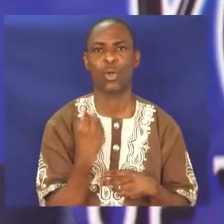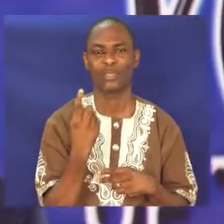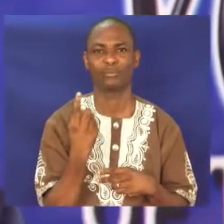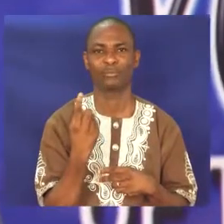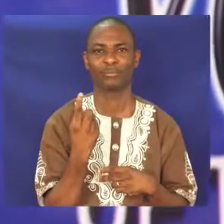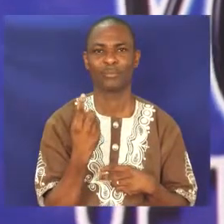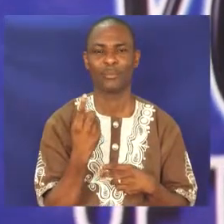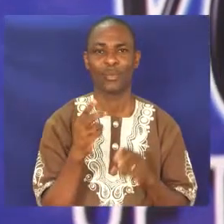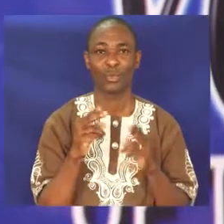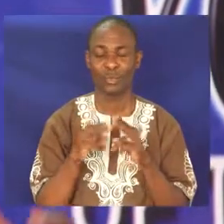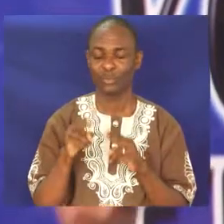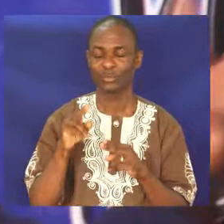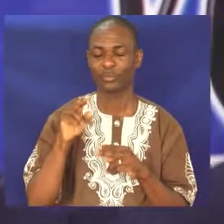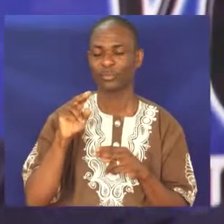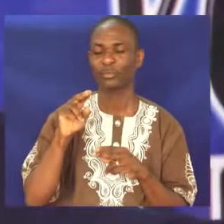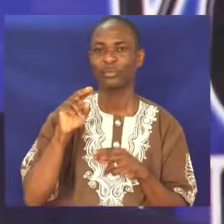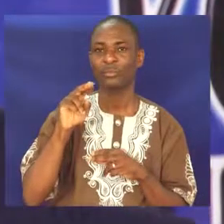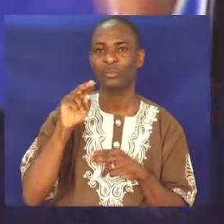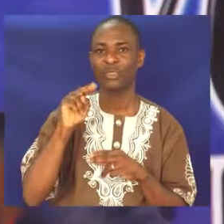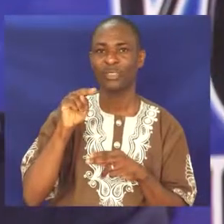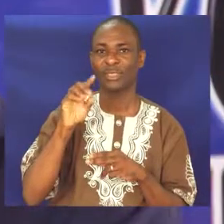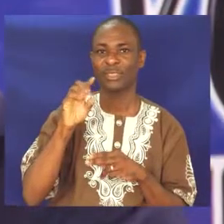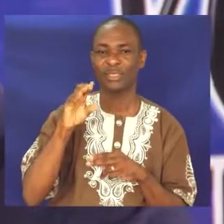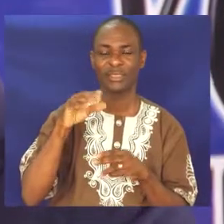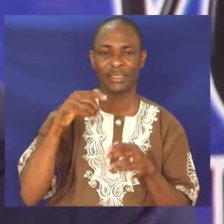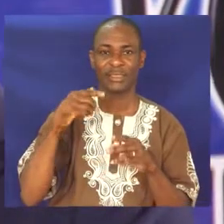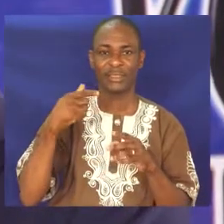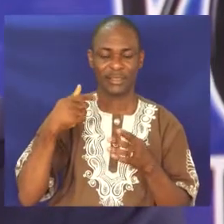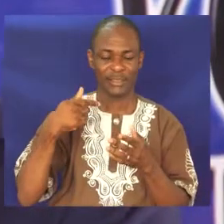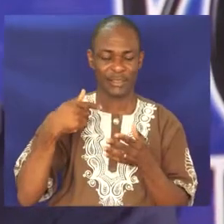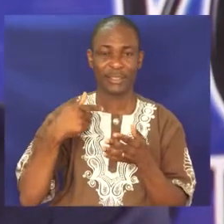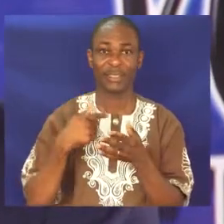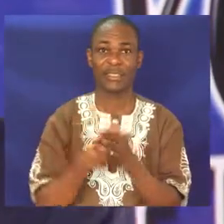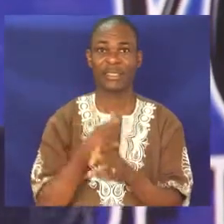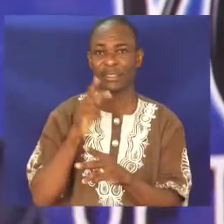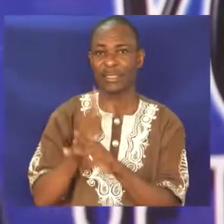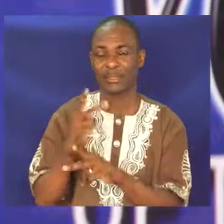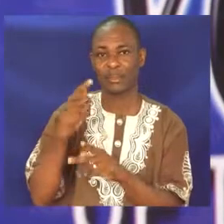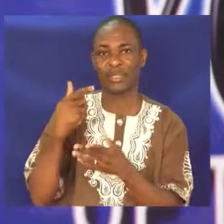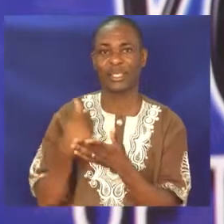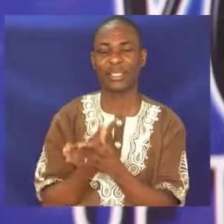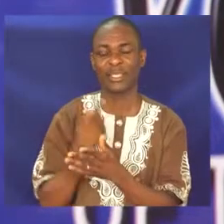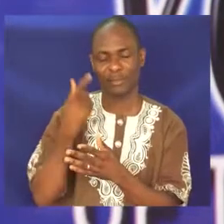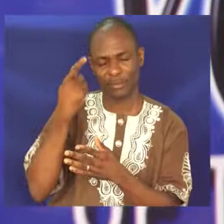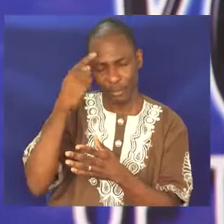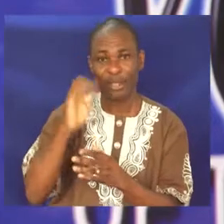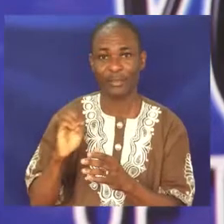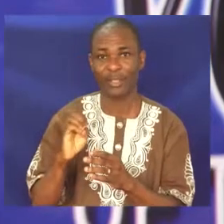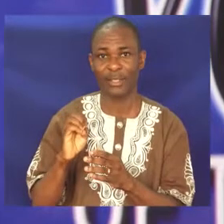enti ndc for entume emfa oma no enhwe ombutum. There is time for